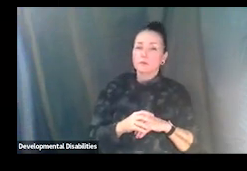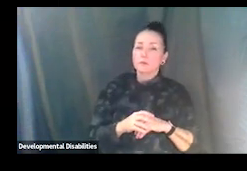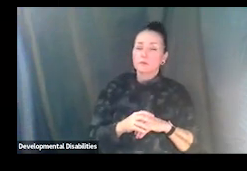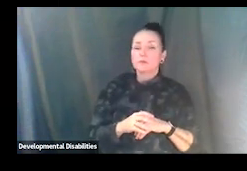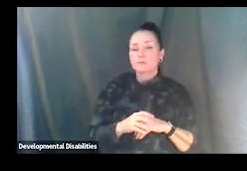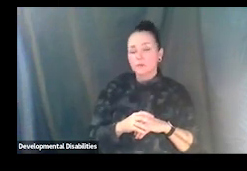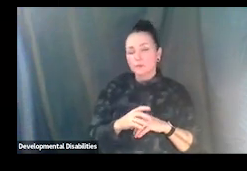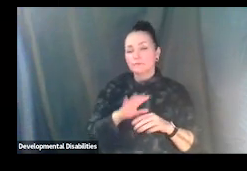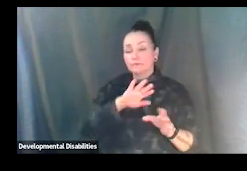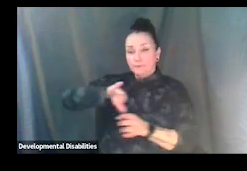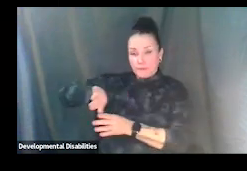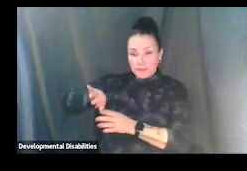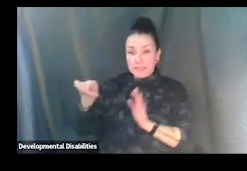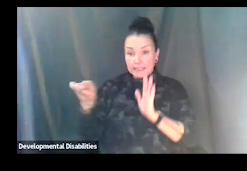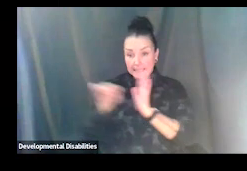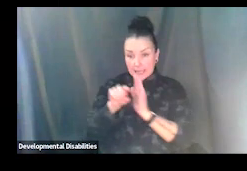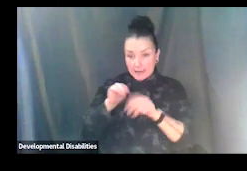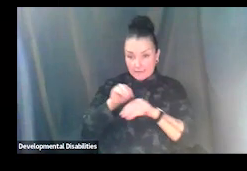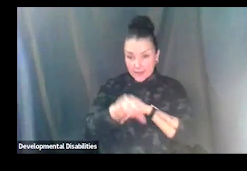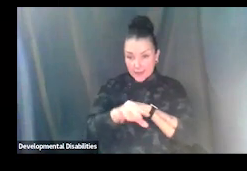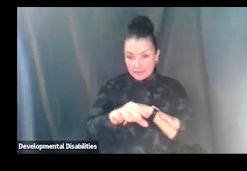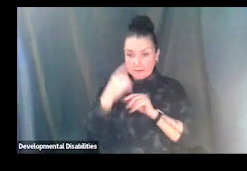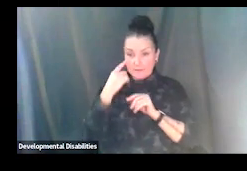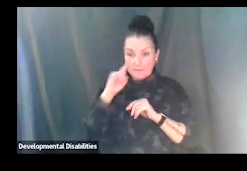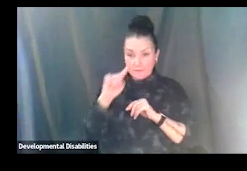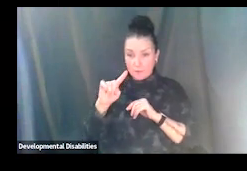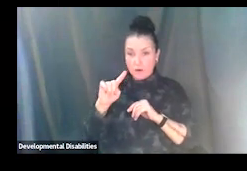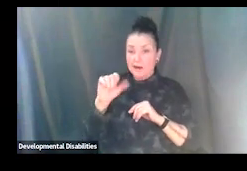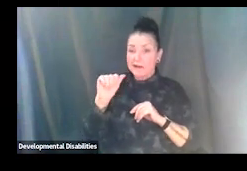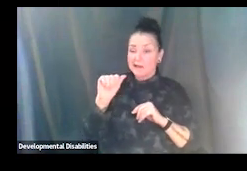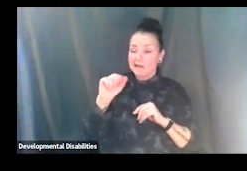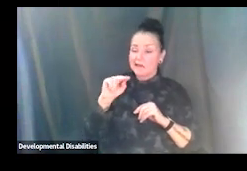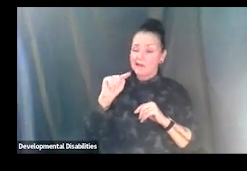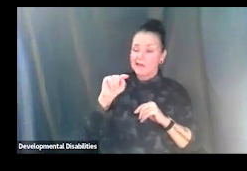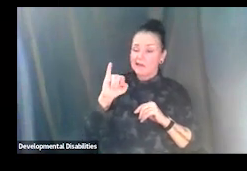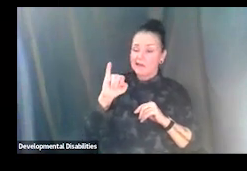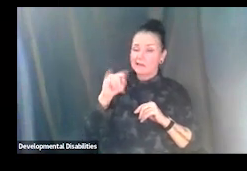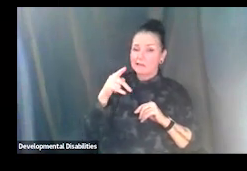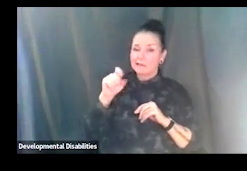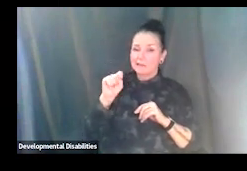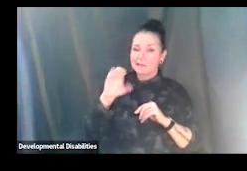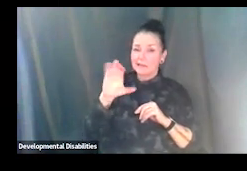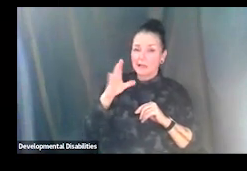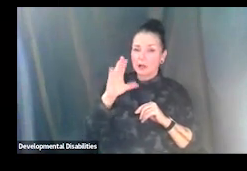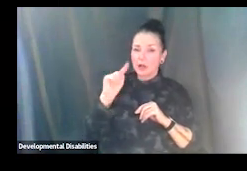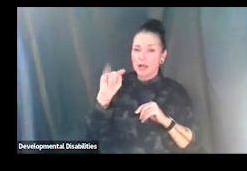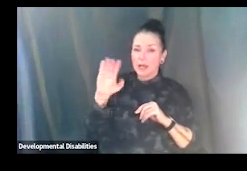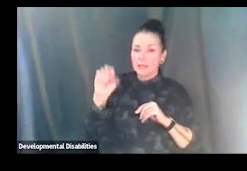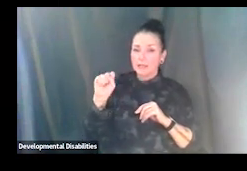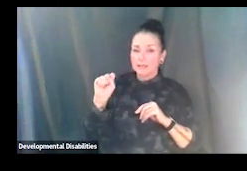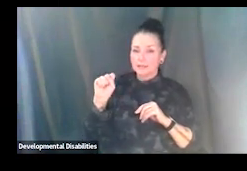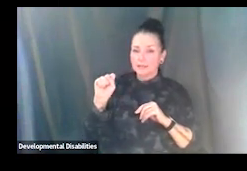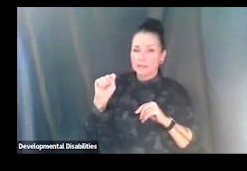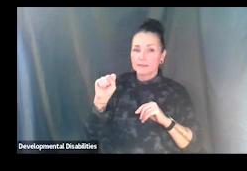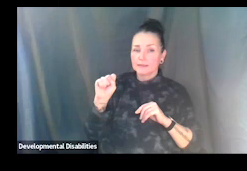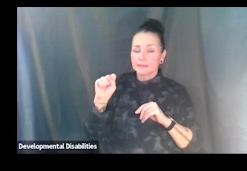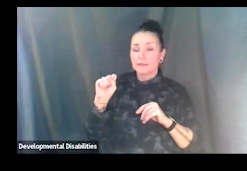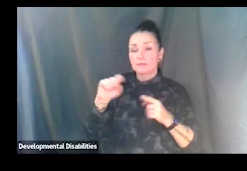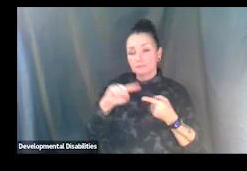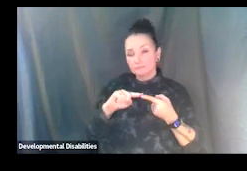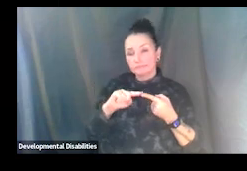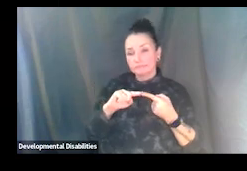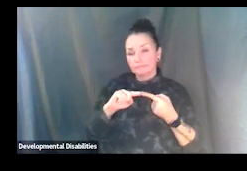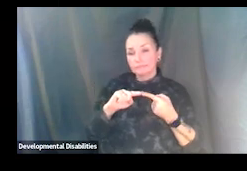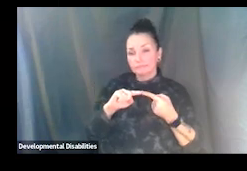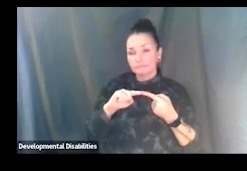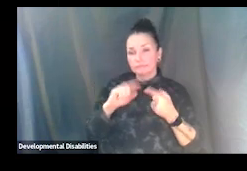Sedation can be when they're used appropriately, although really it rarely is. I think when these medicines are used carefully, every parent says,